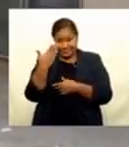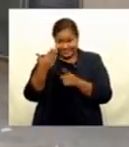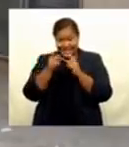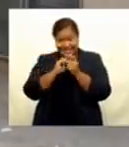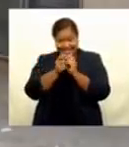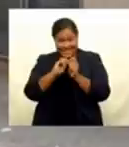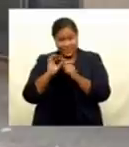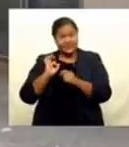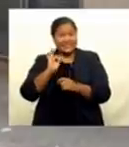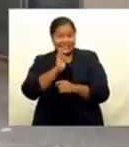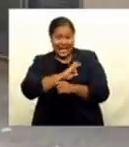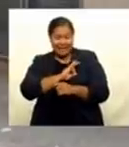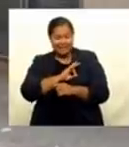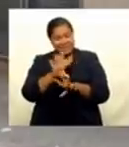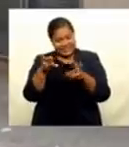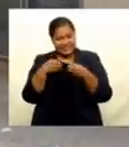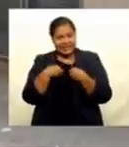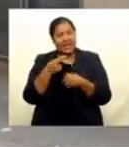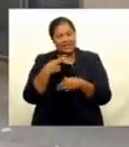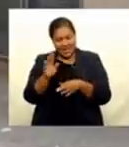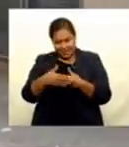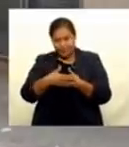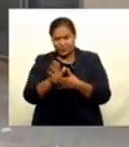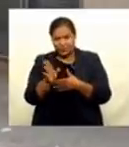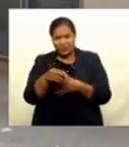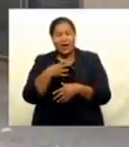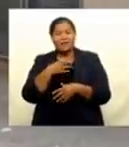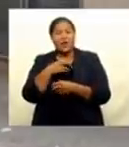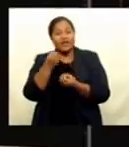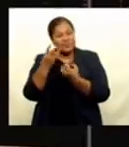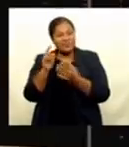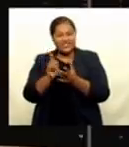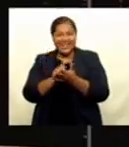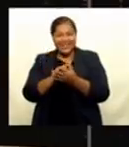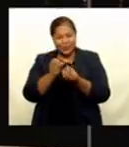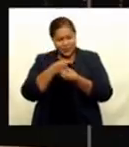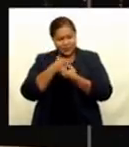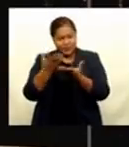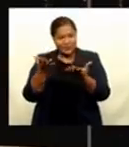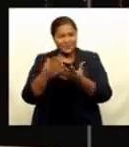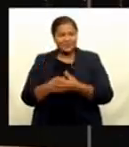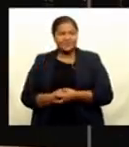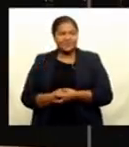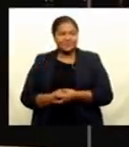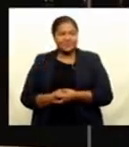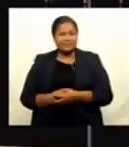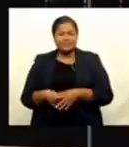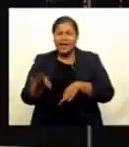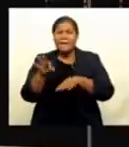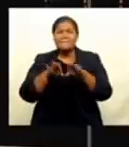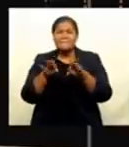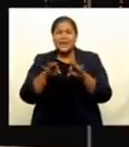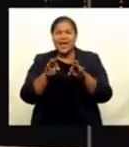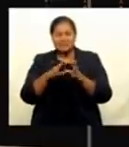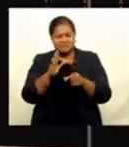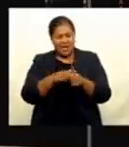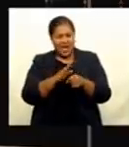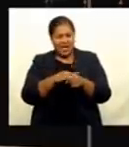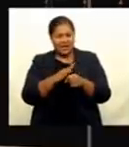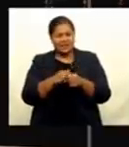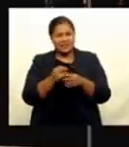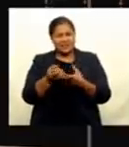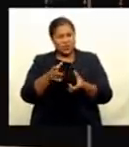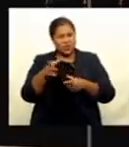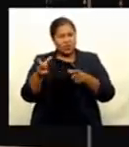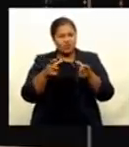have returned. It says more information will be released later. A plan has been put together to help control